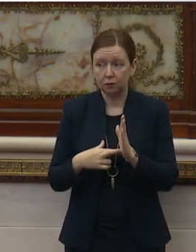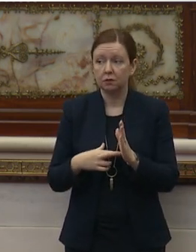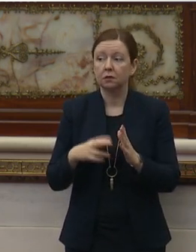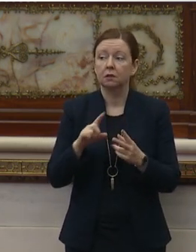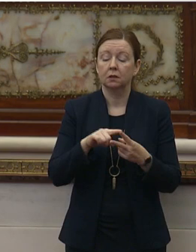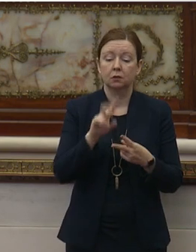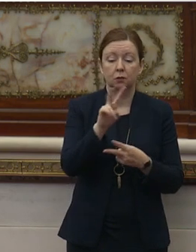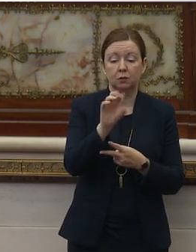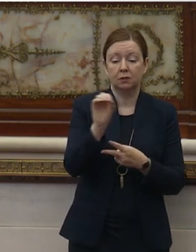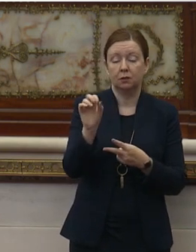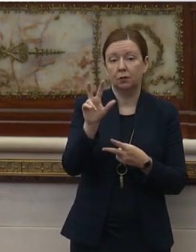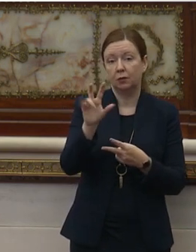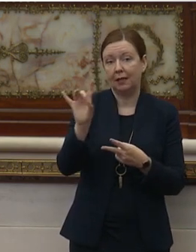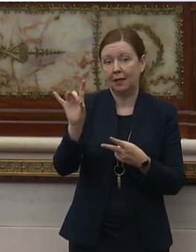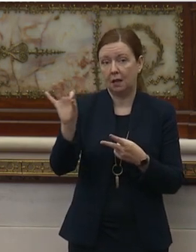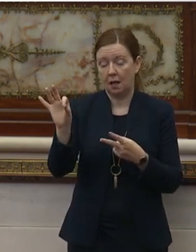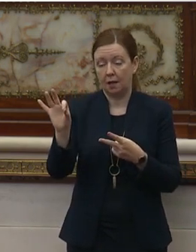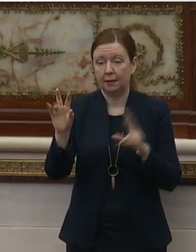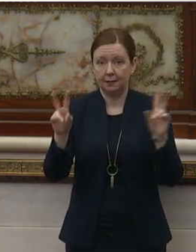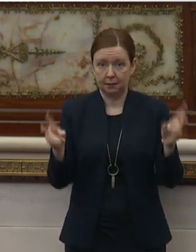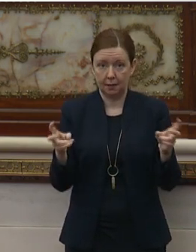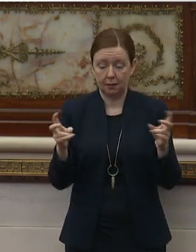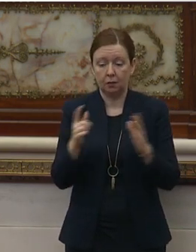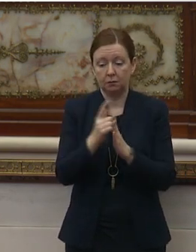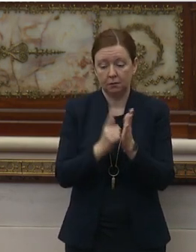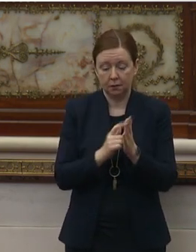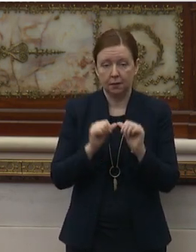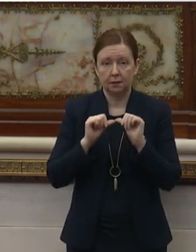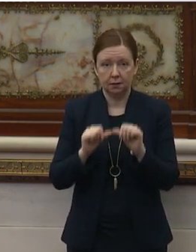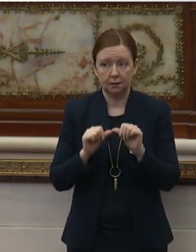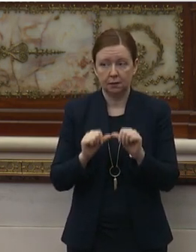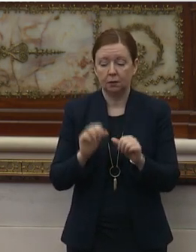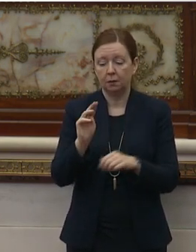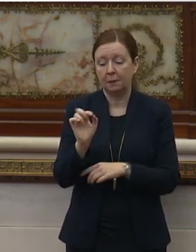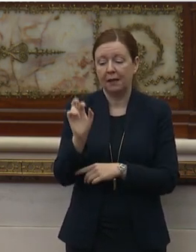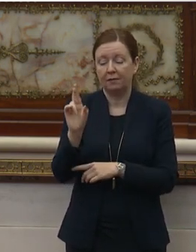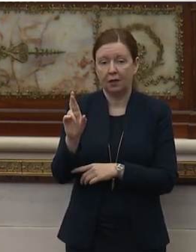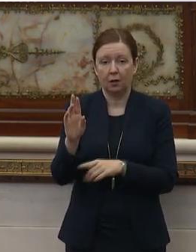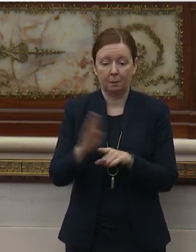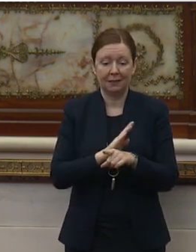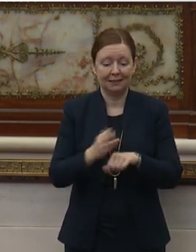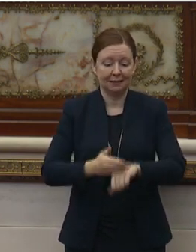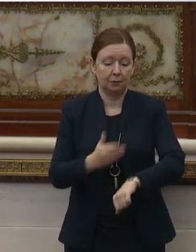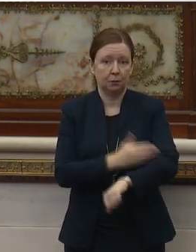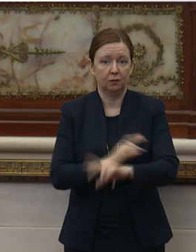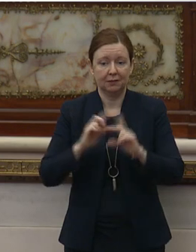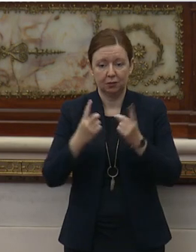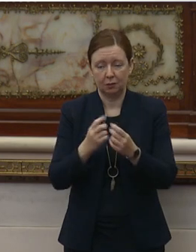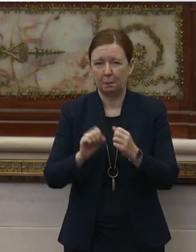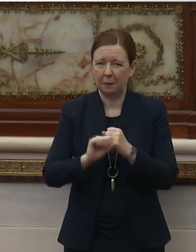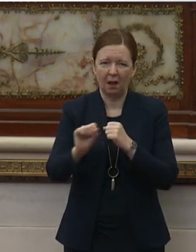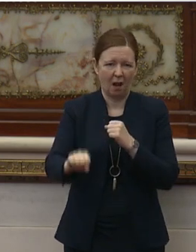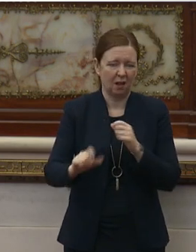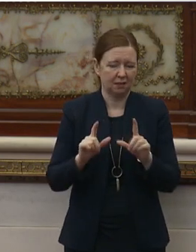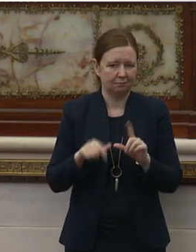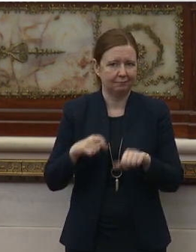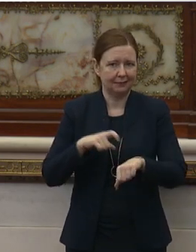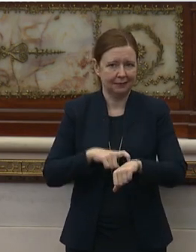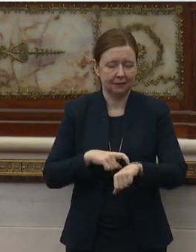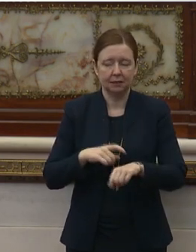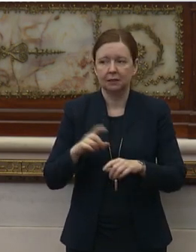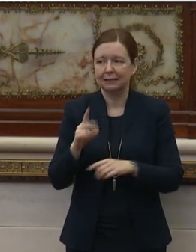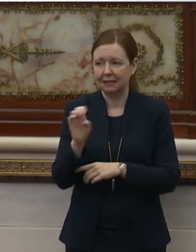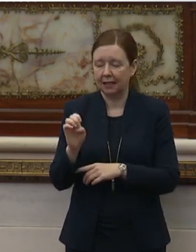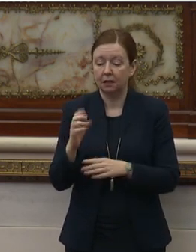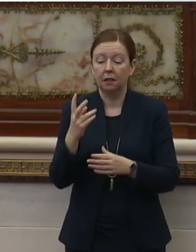Number 200389, entitled An Ordinance Continuing the Mayfair Business Improvement District Beyond Its Termination Date, in an area that generally